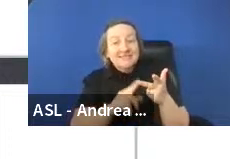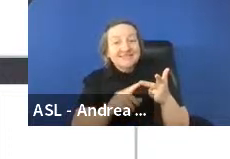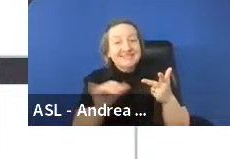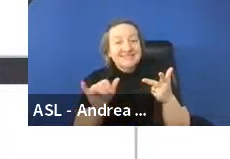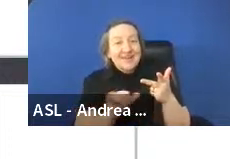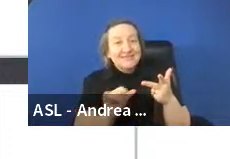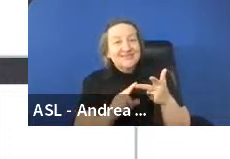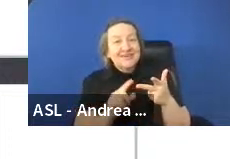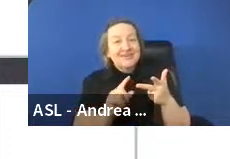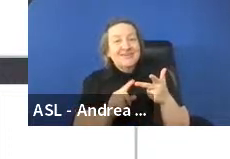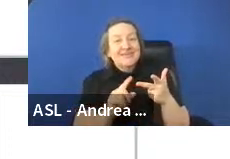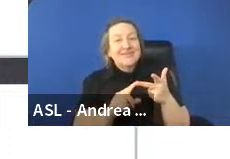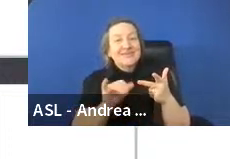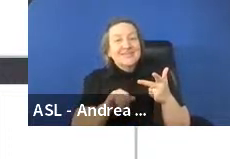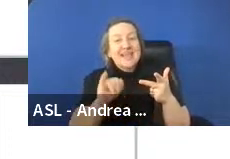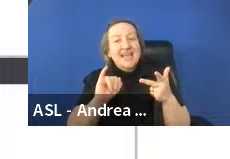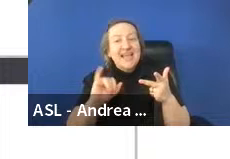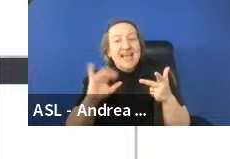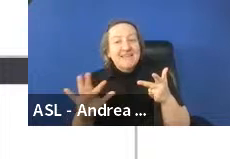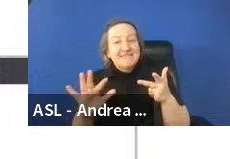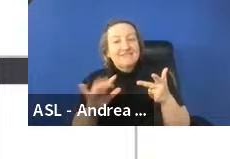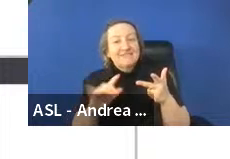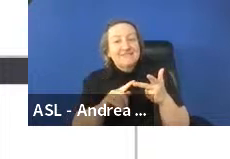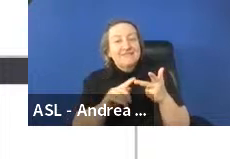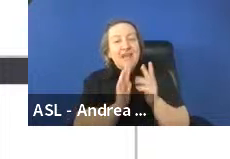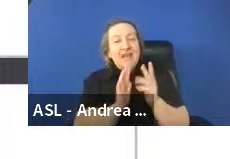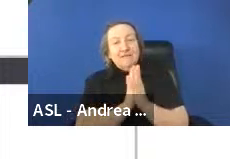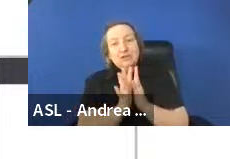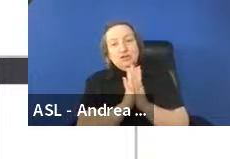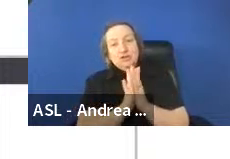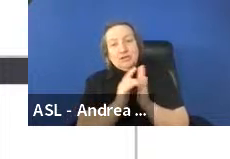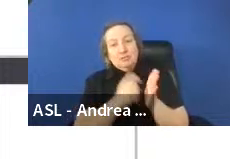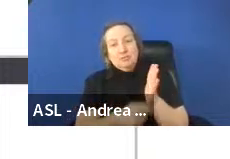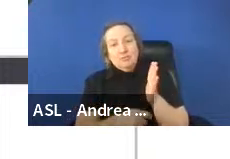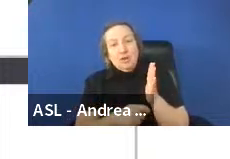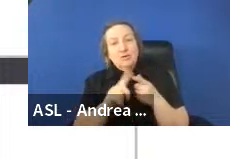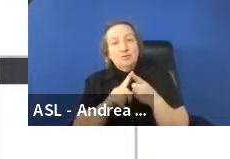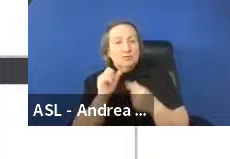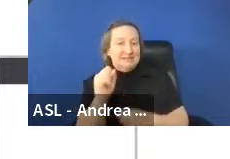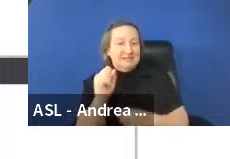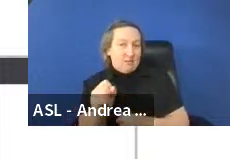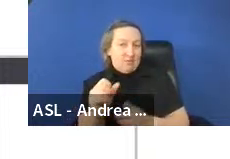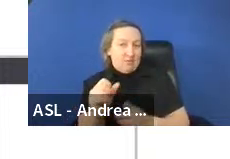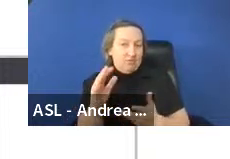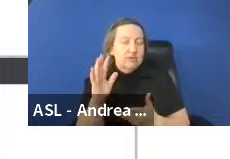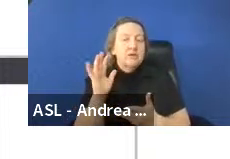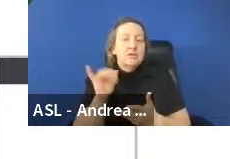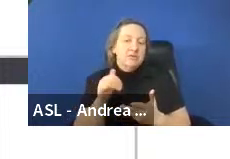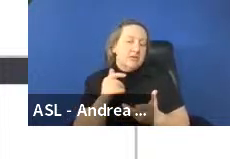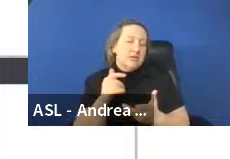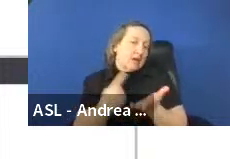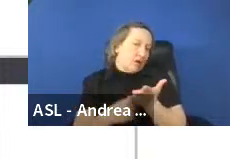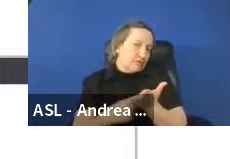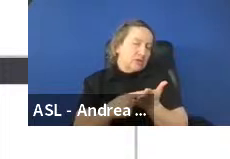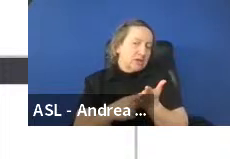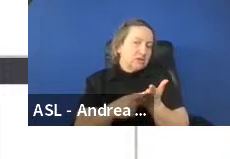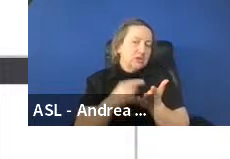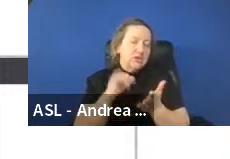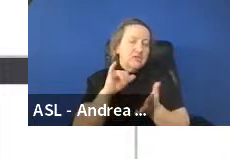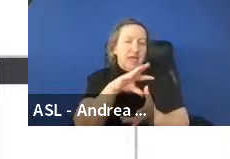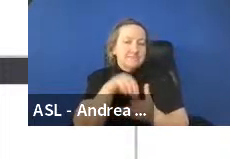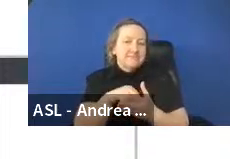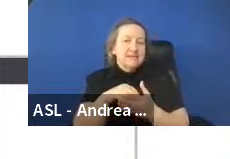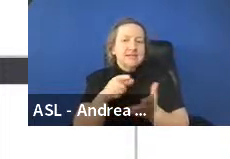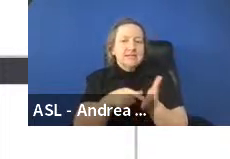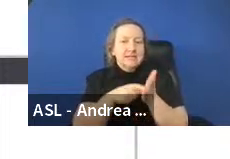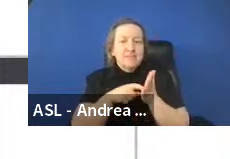the I-5 congestion pricing to the south and the conversations that are going there and building that into the demand management scenario